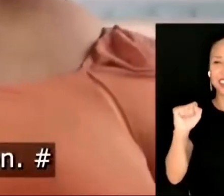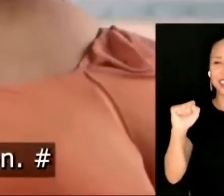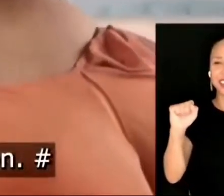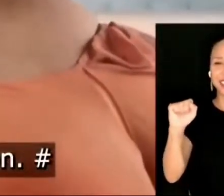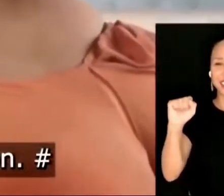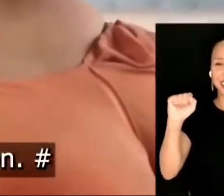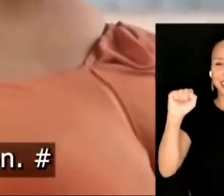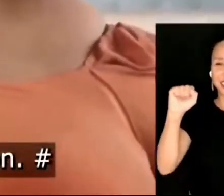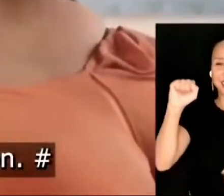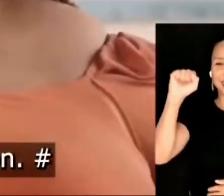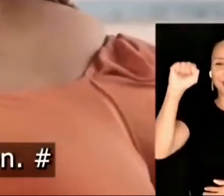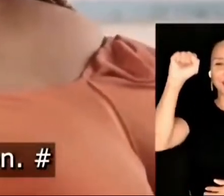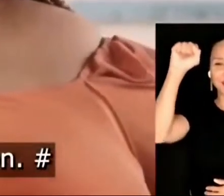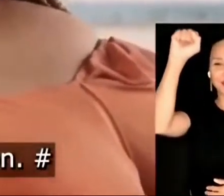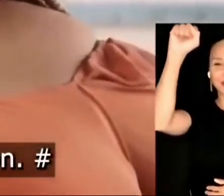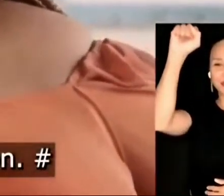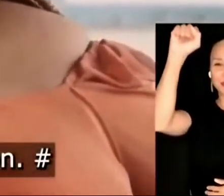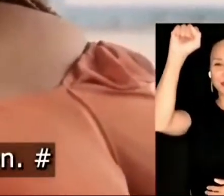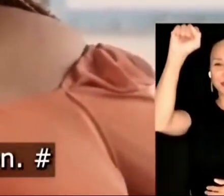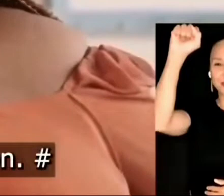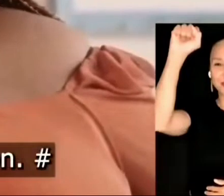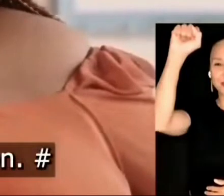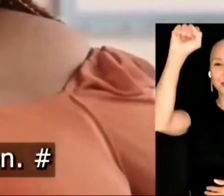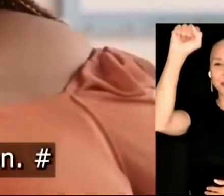has won.